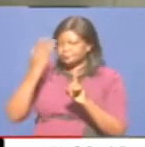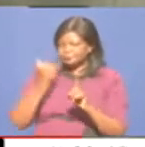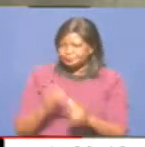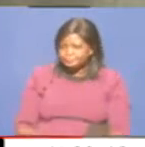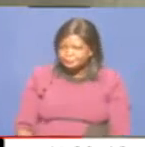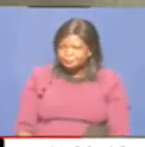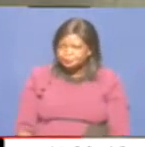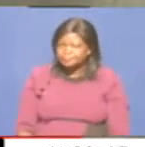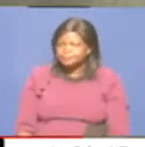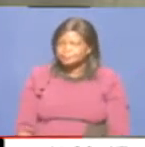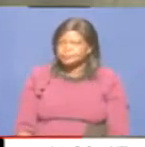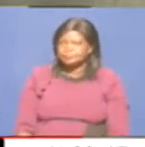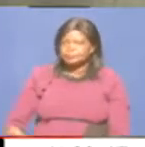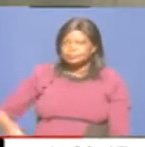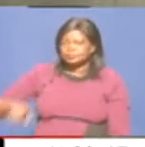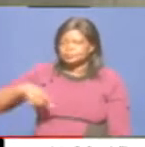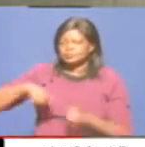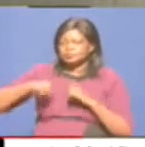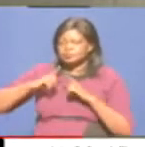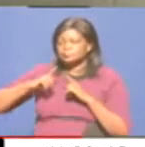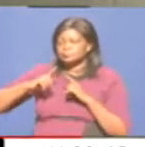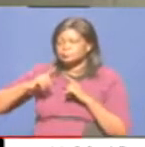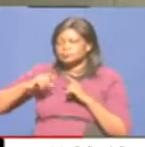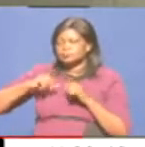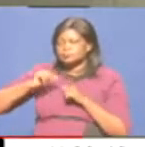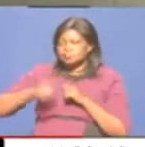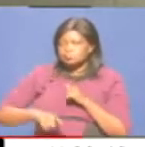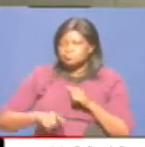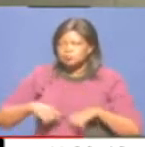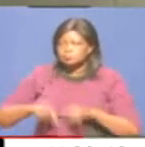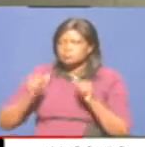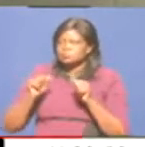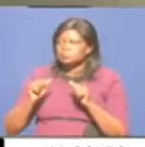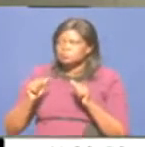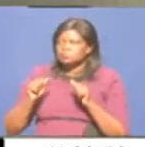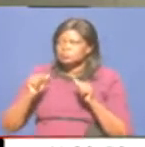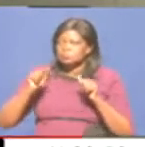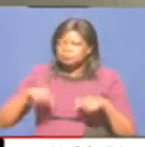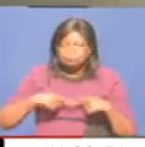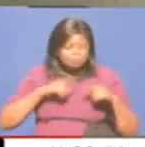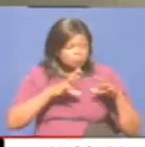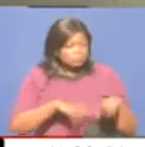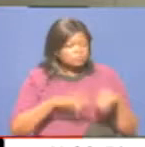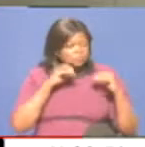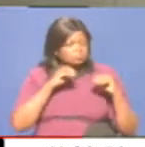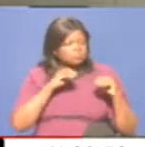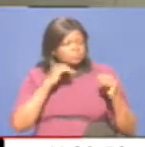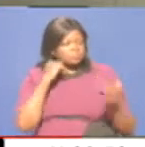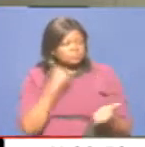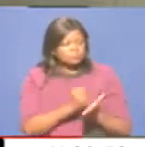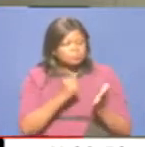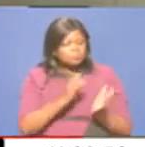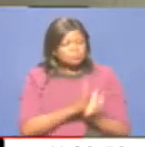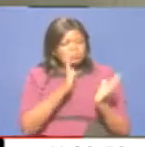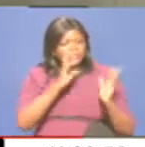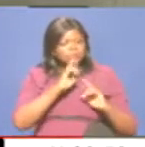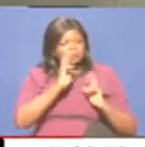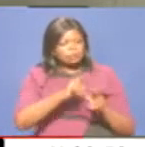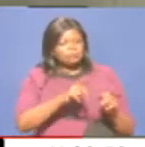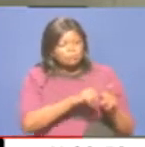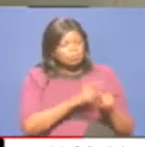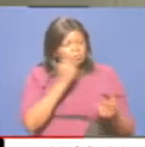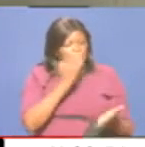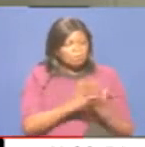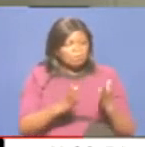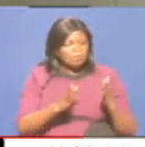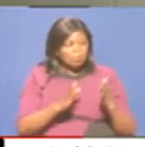you know why? Yes. We are still talking about it. Yeah. We have not adopted the Auditor General report as part of the